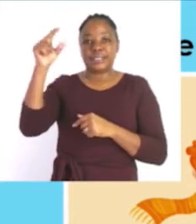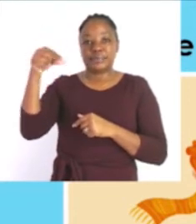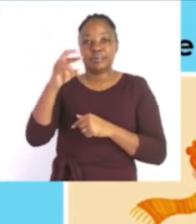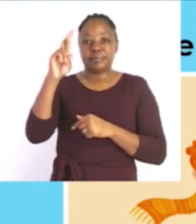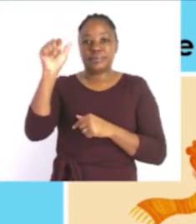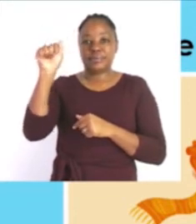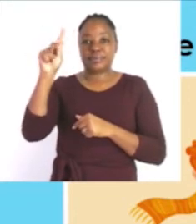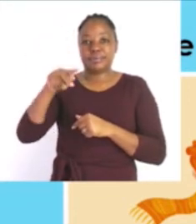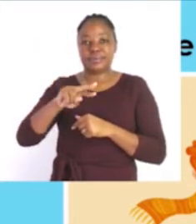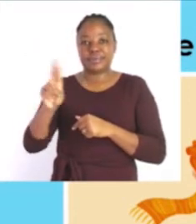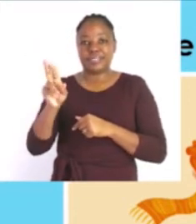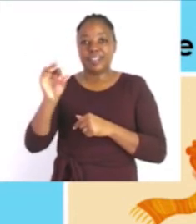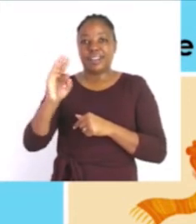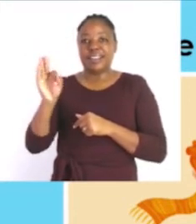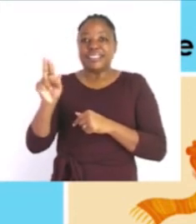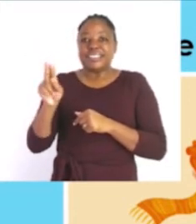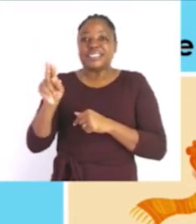pronouns,